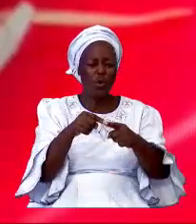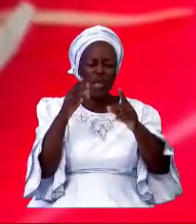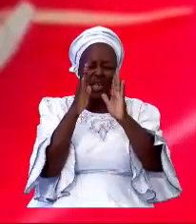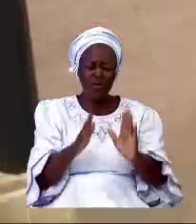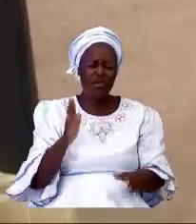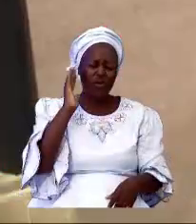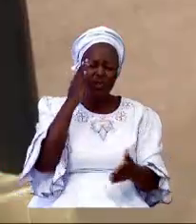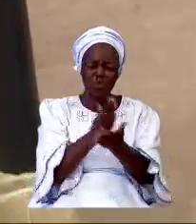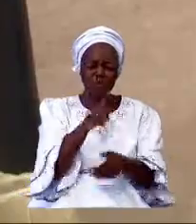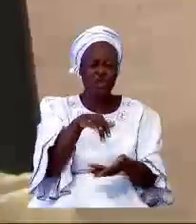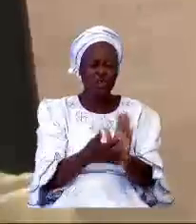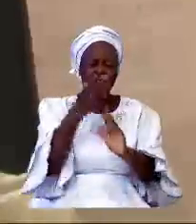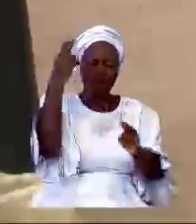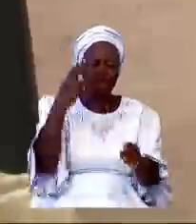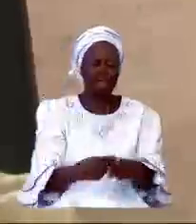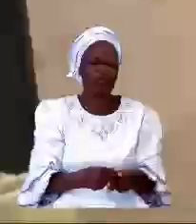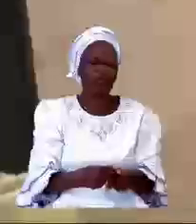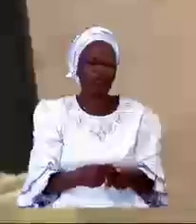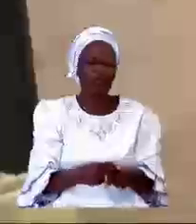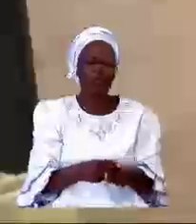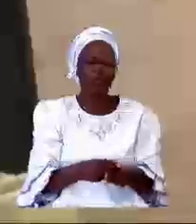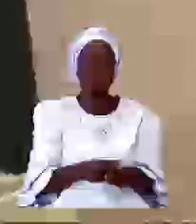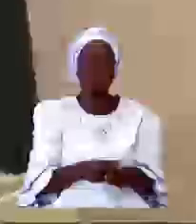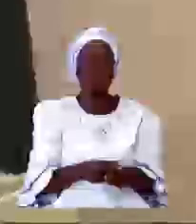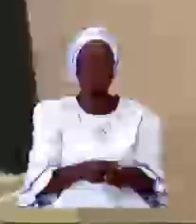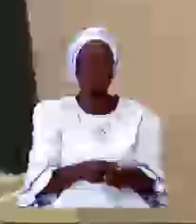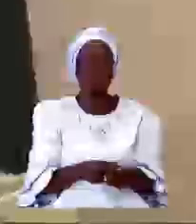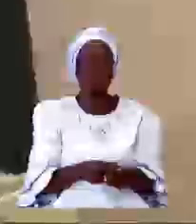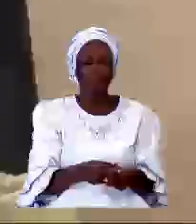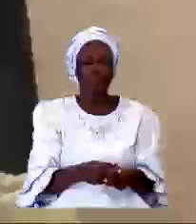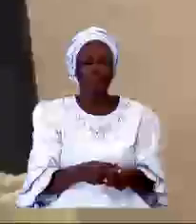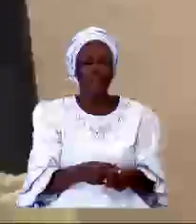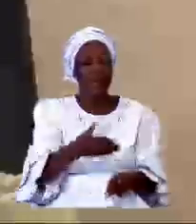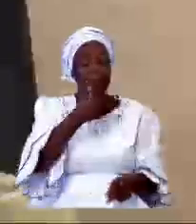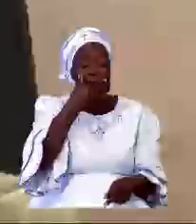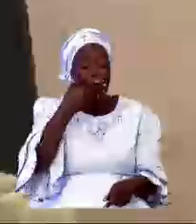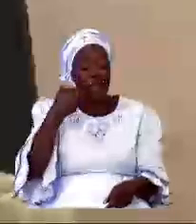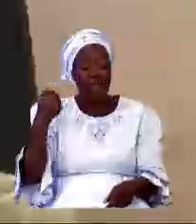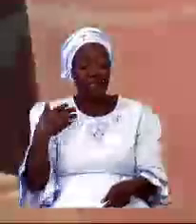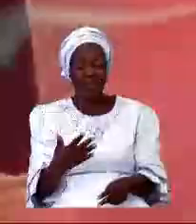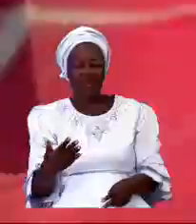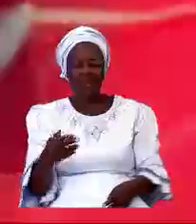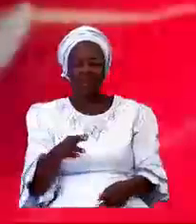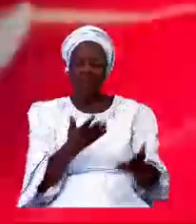stop you. No enemy will stop you.